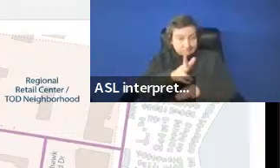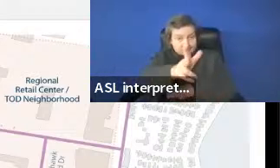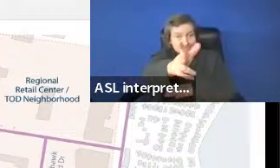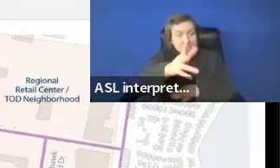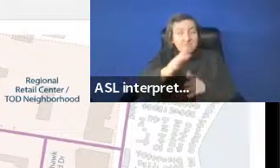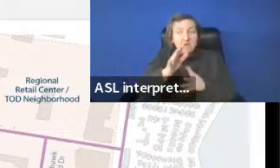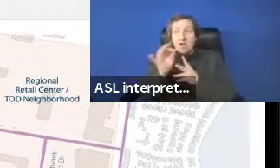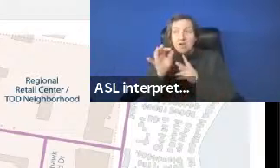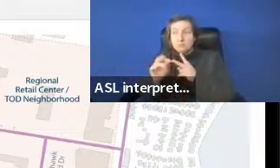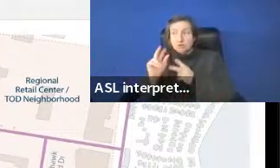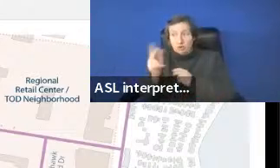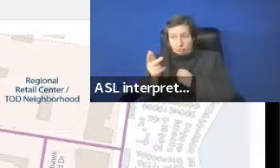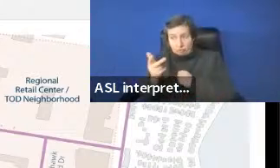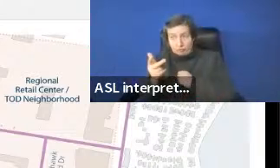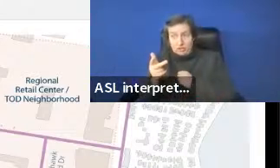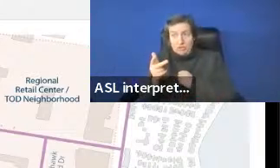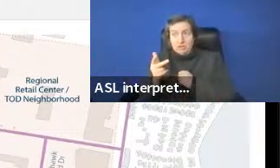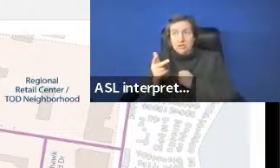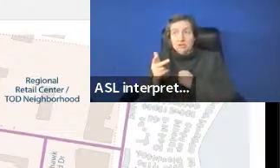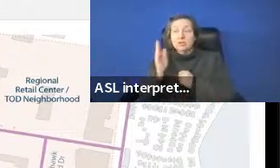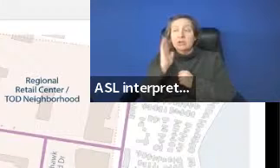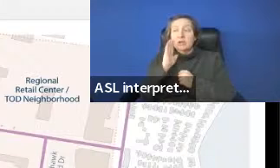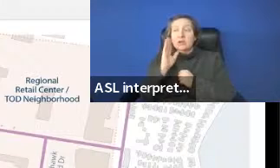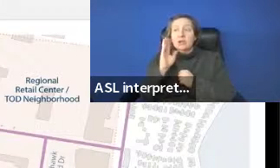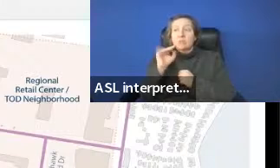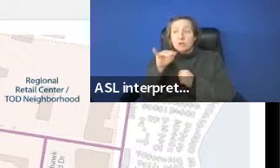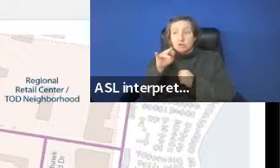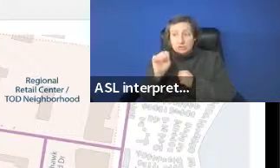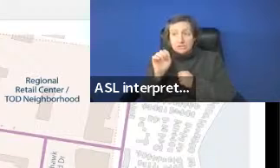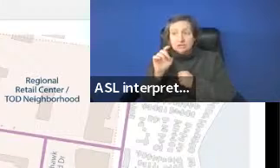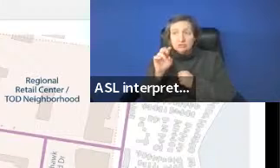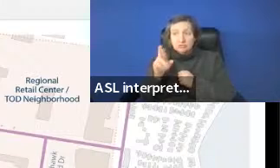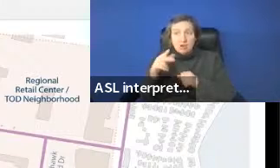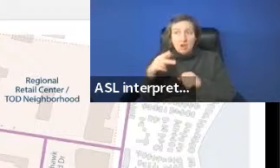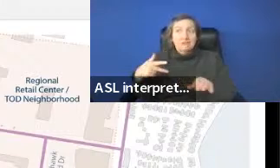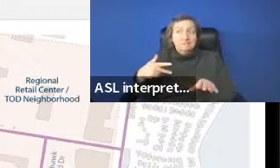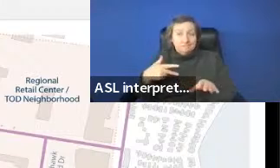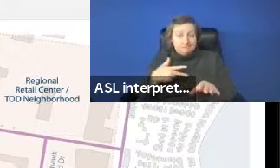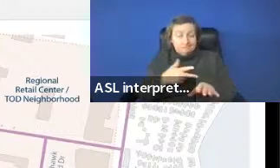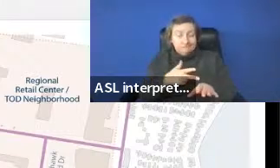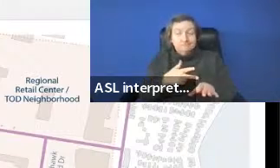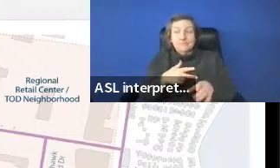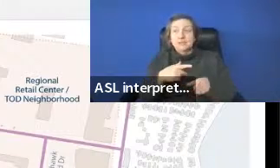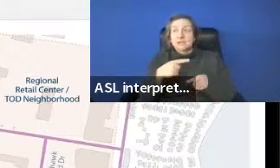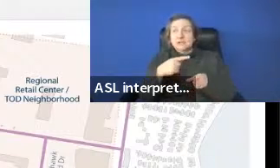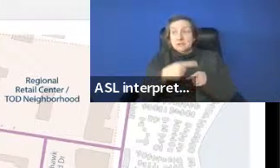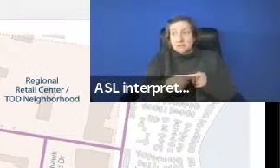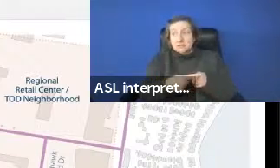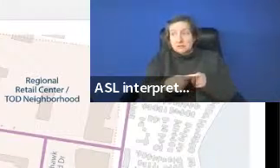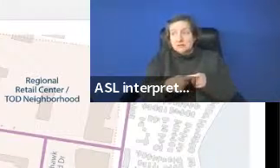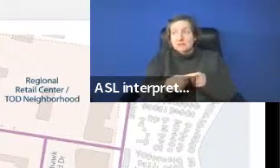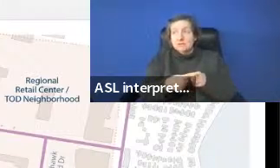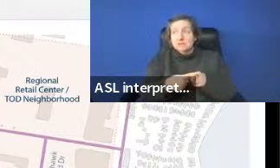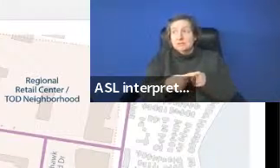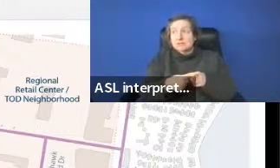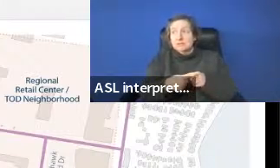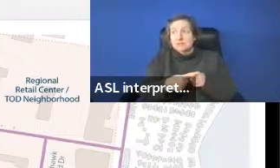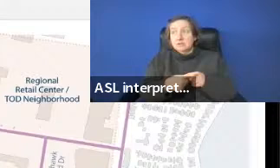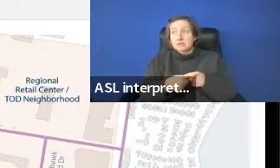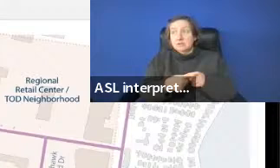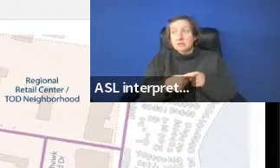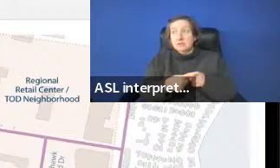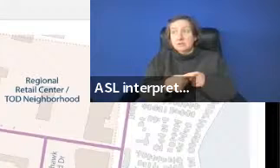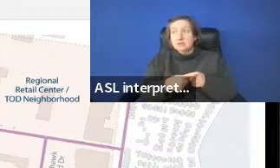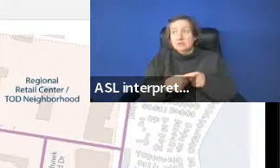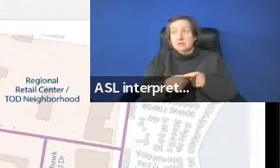option 3, they would come up Marine Drive. They would come to the intersection there that's